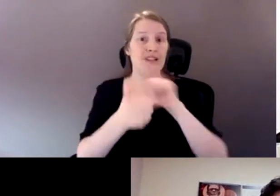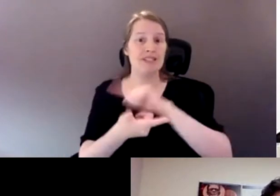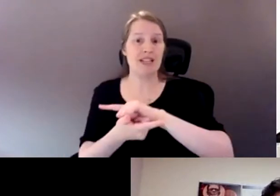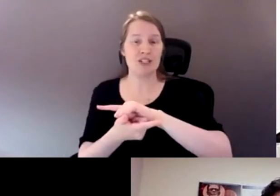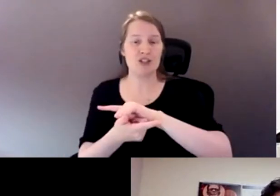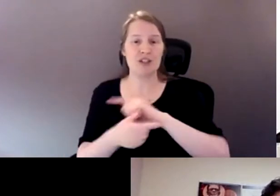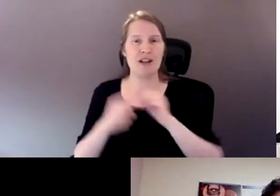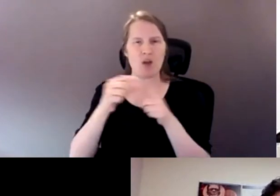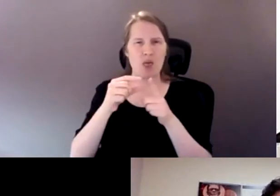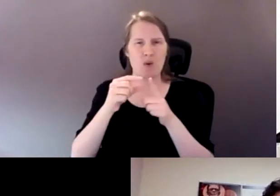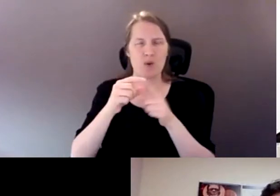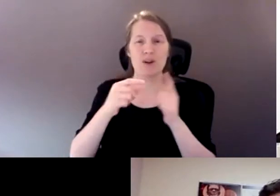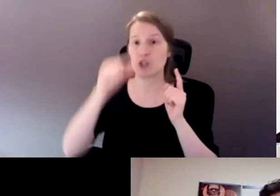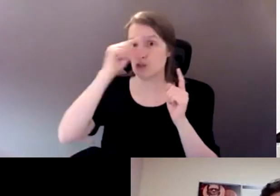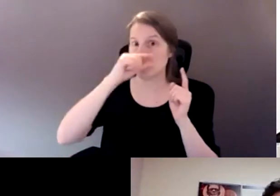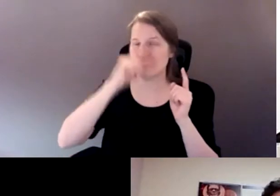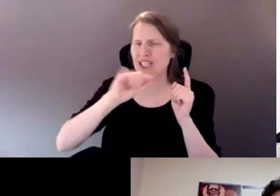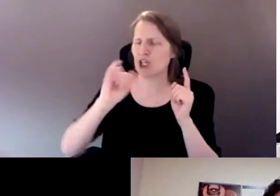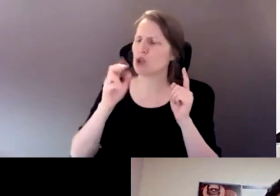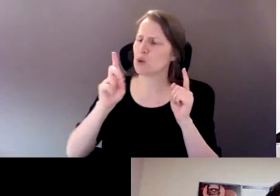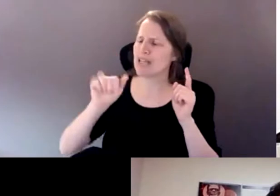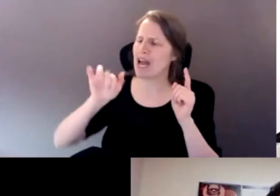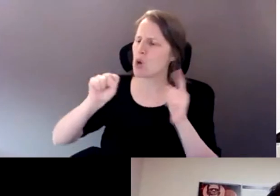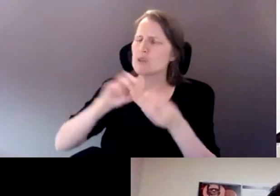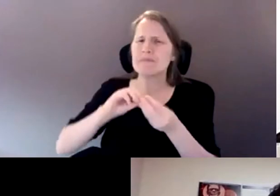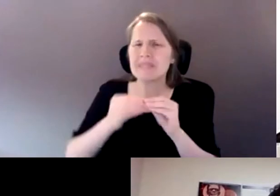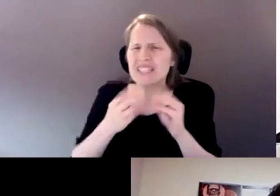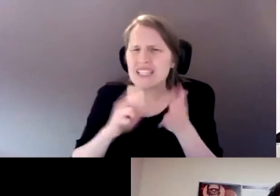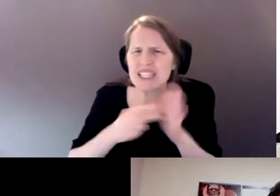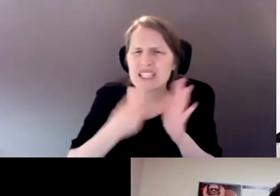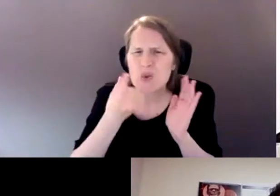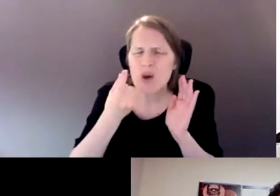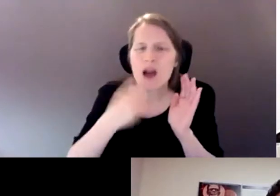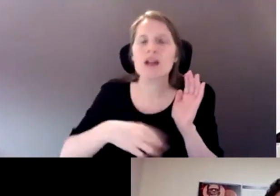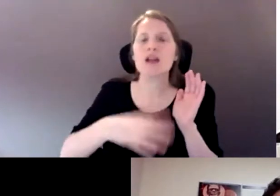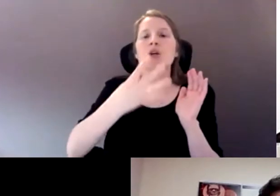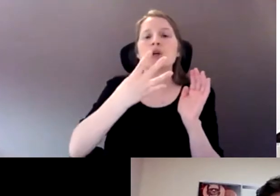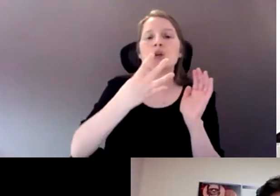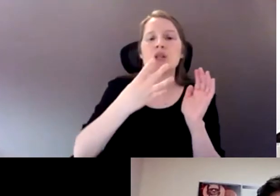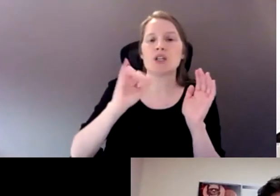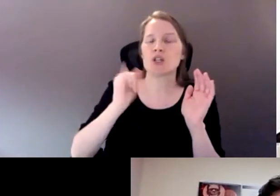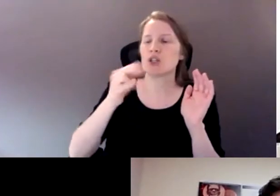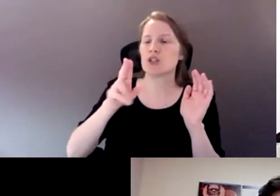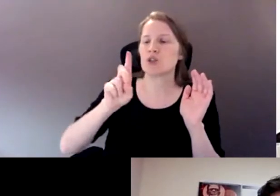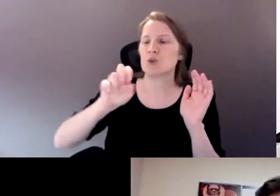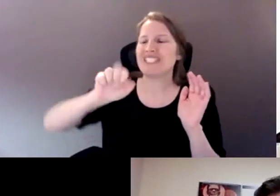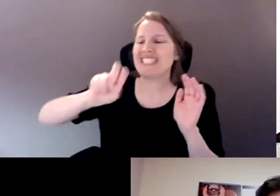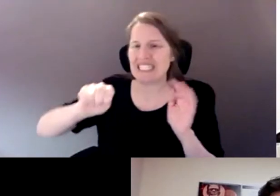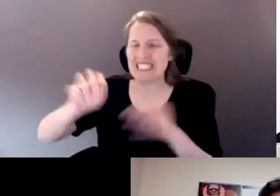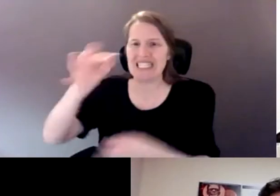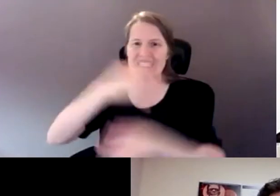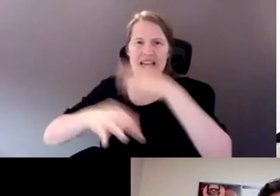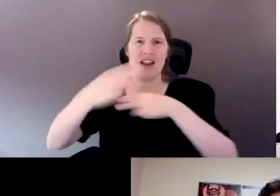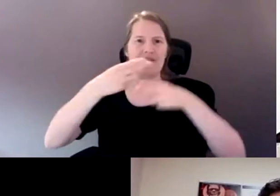Judaeus from the Greek, to refer to the Jews in ancient Palestine as Judean rather than